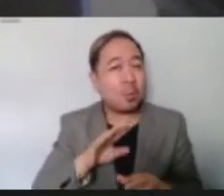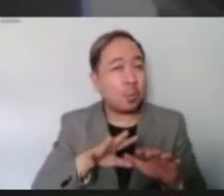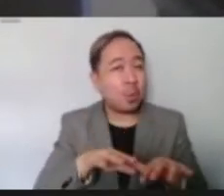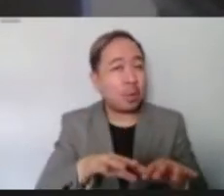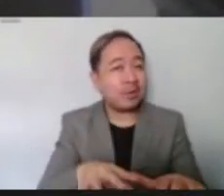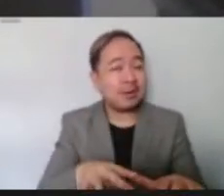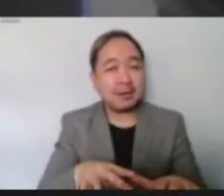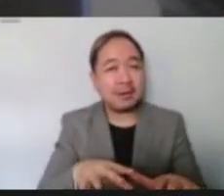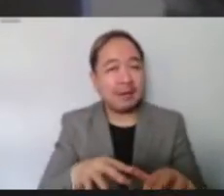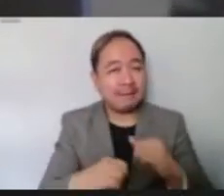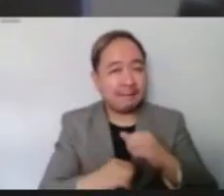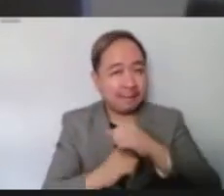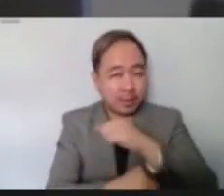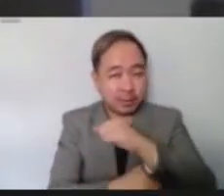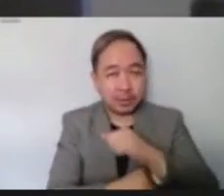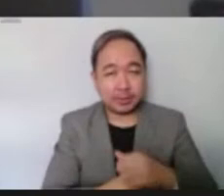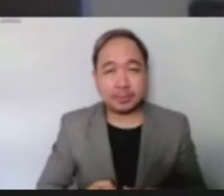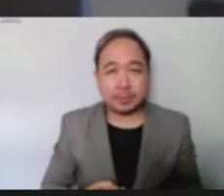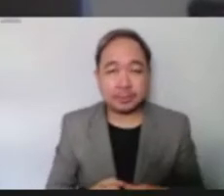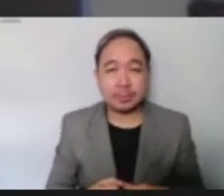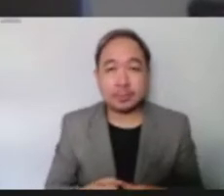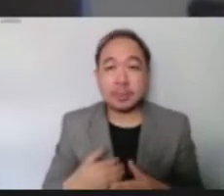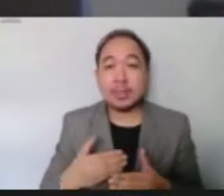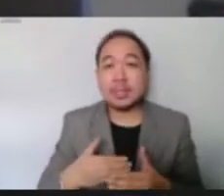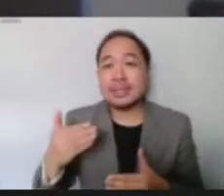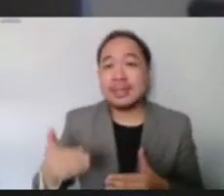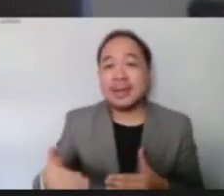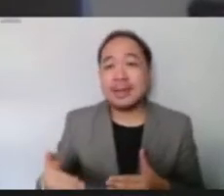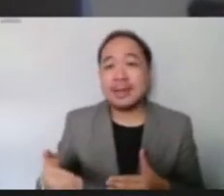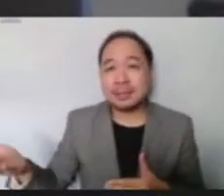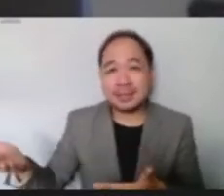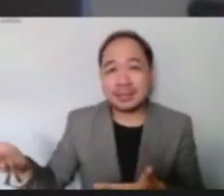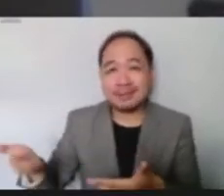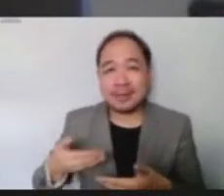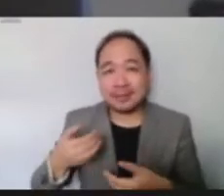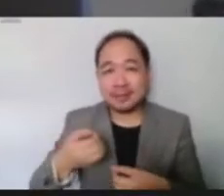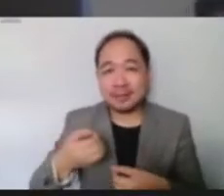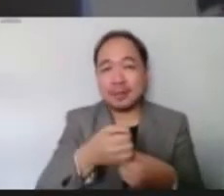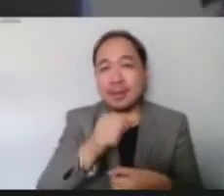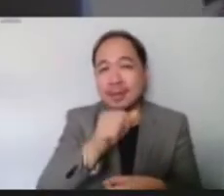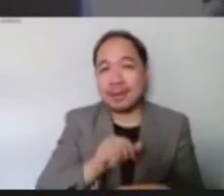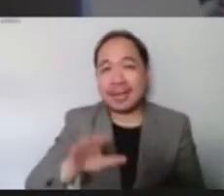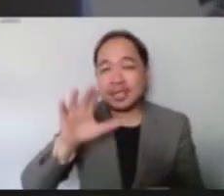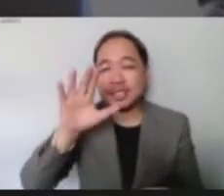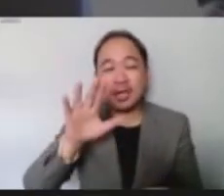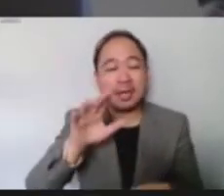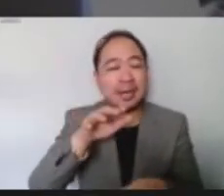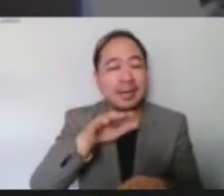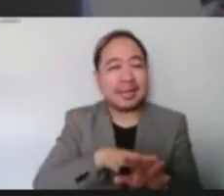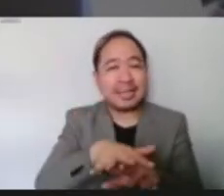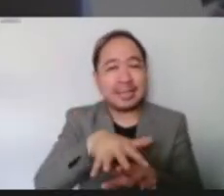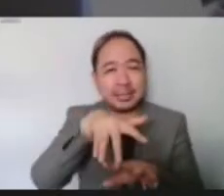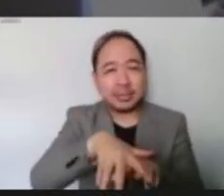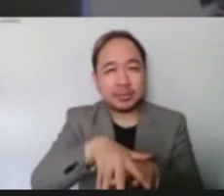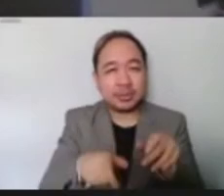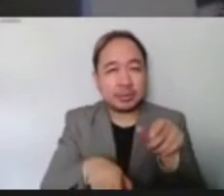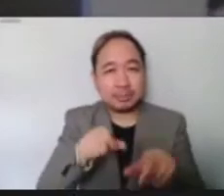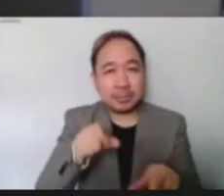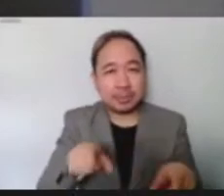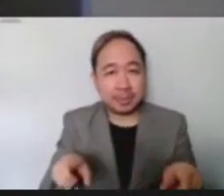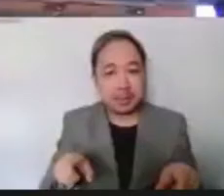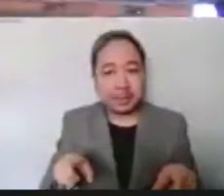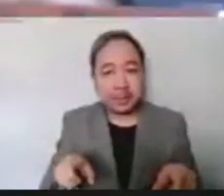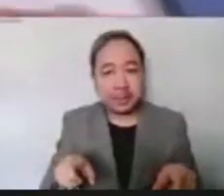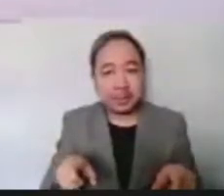I would now like to invite the distinguished delegate from Asia indigenous peoples Pact you have the